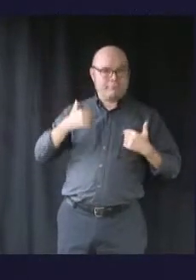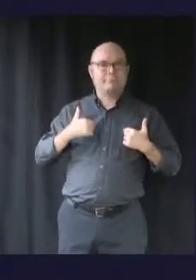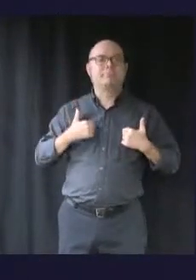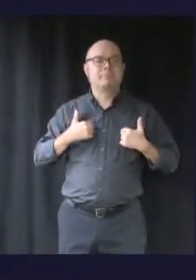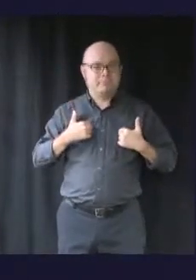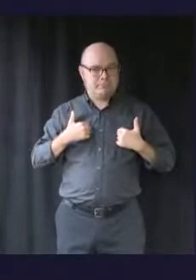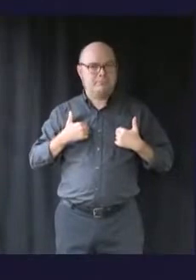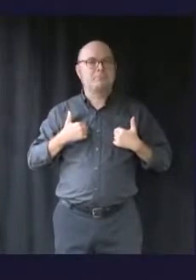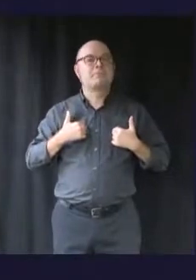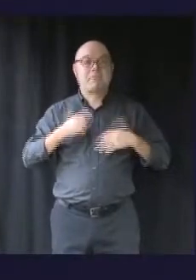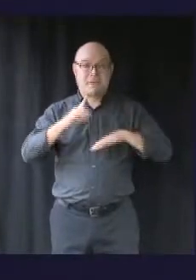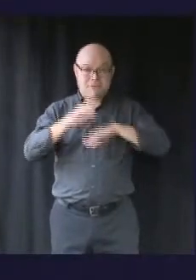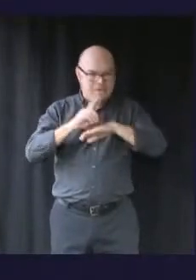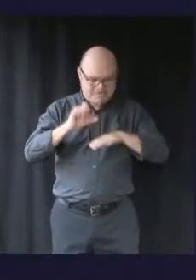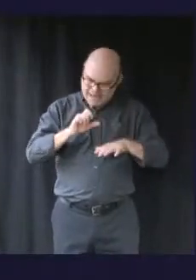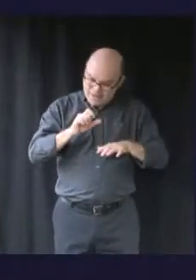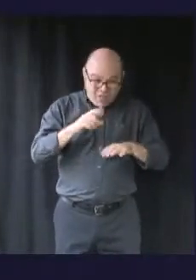it."